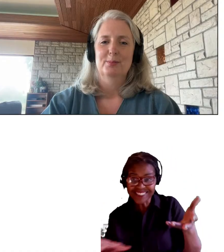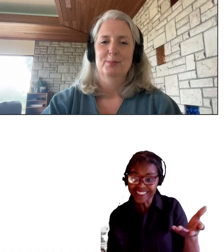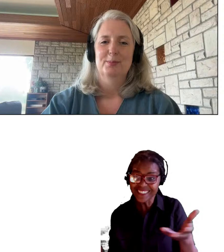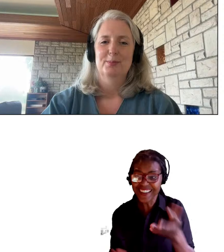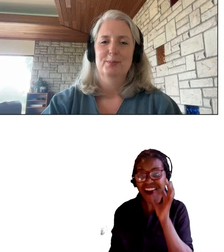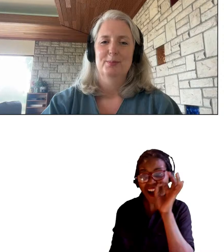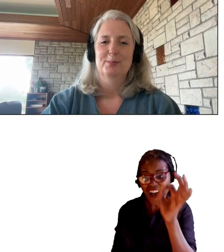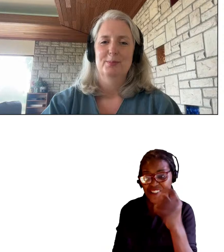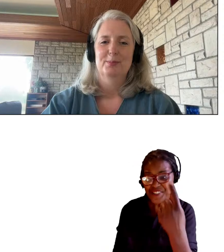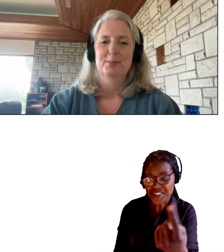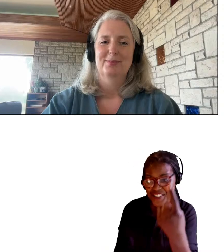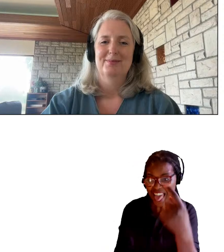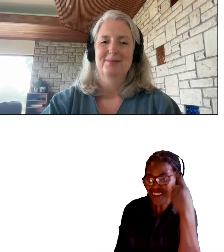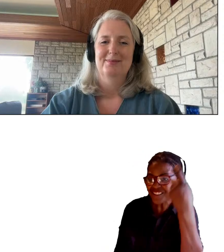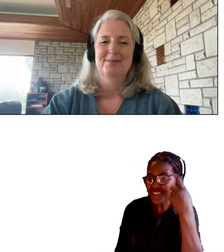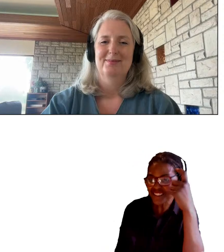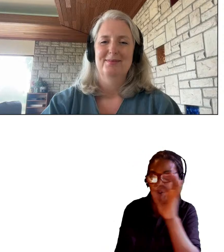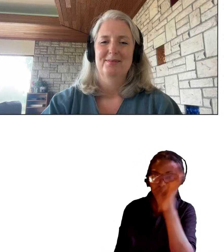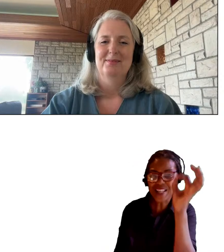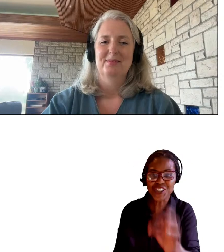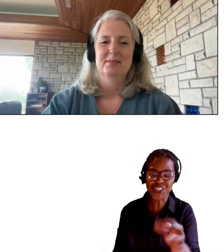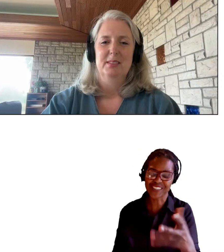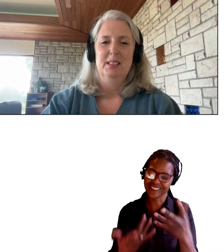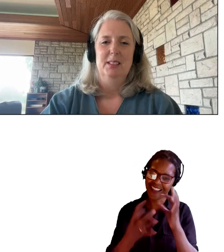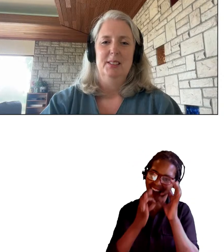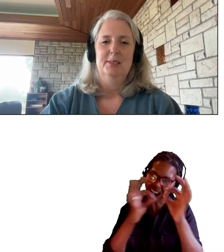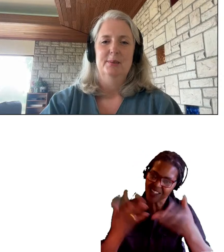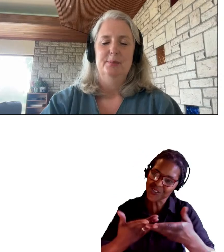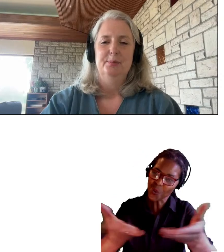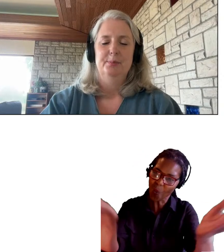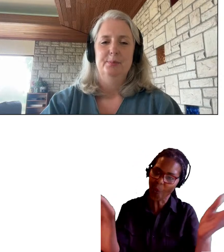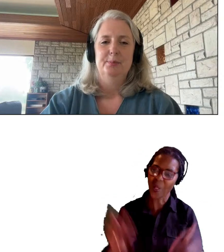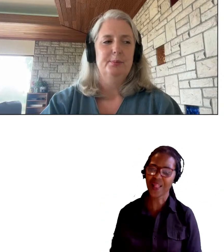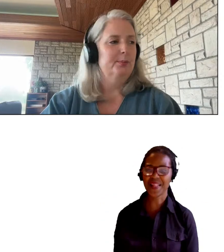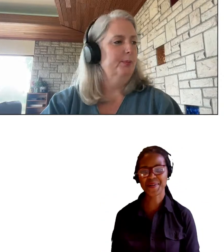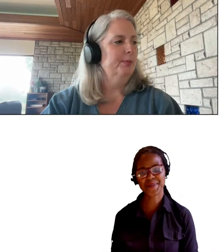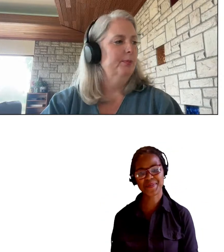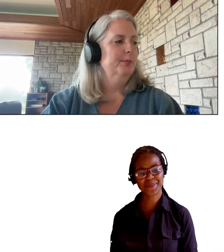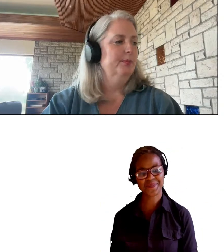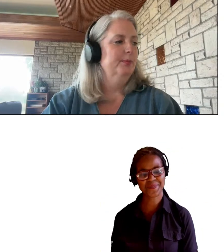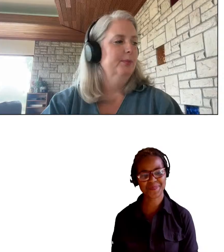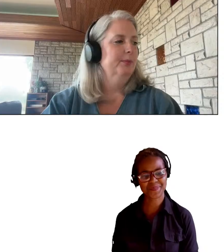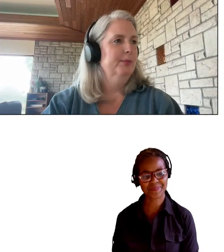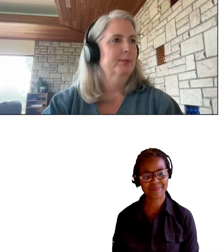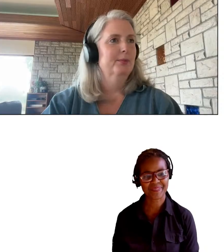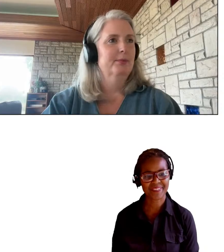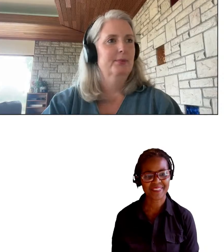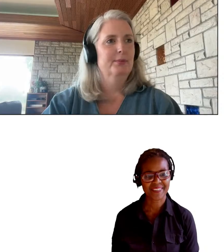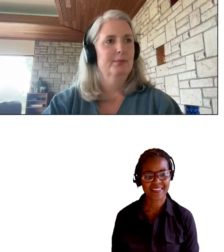Rhetorical question to all of you. Any other questions from the room?